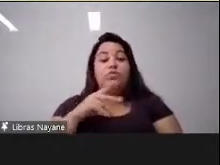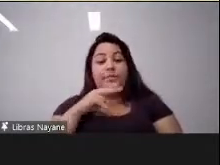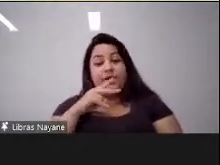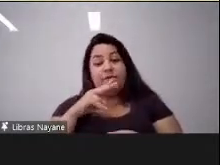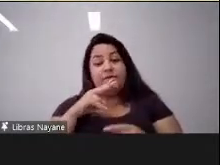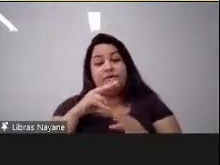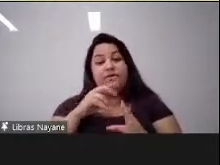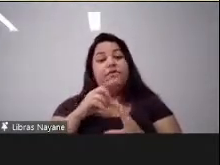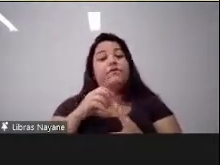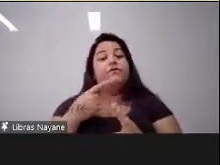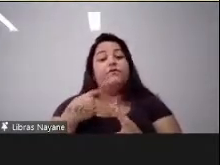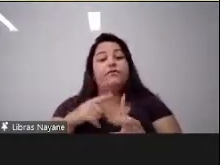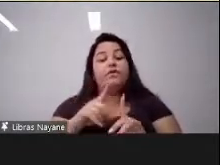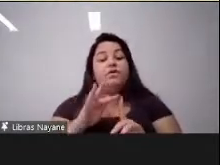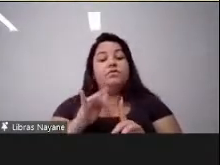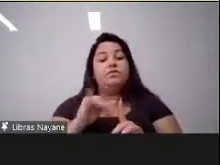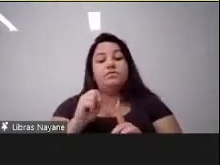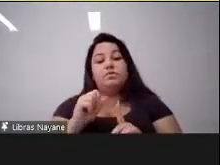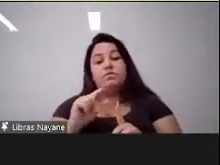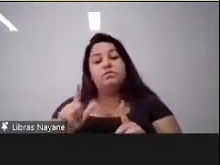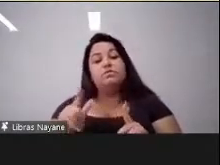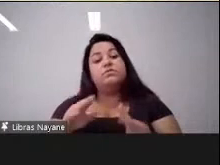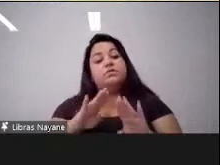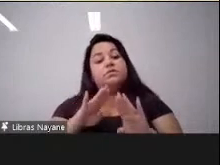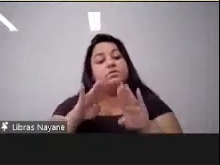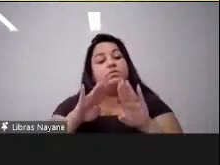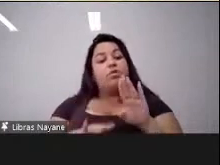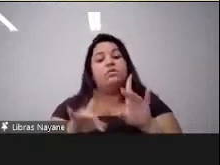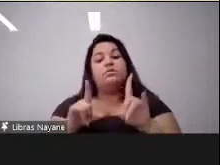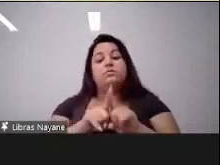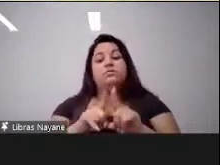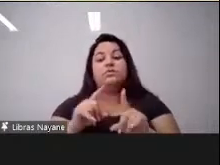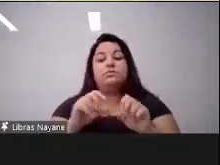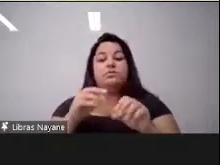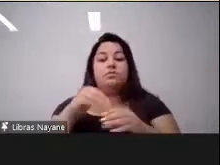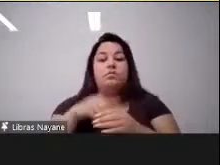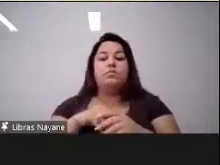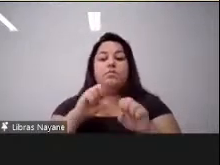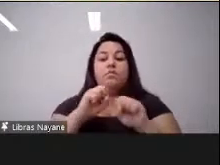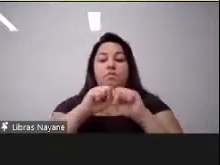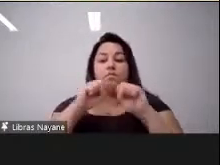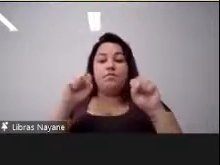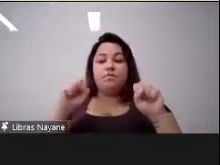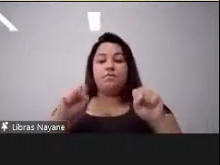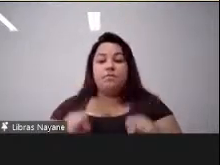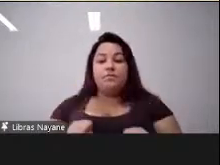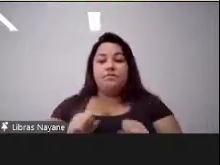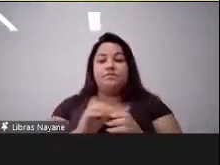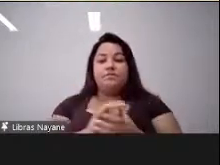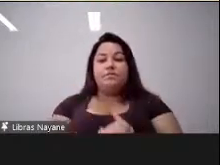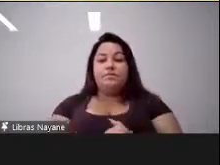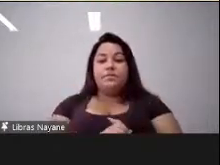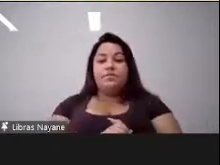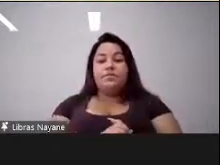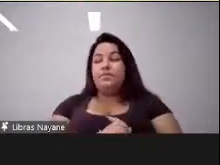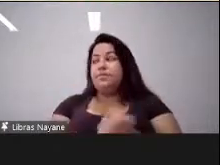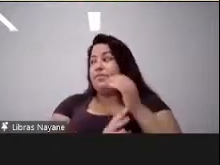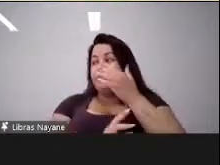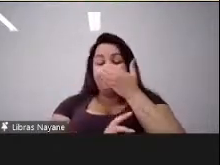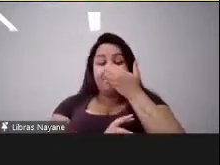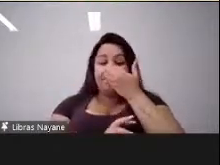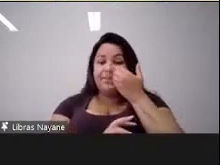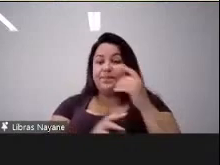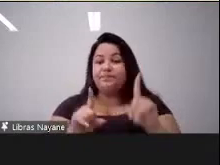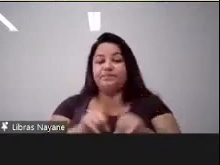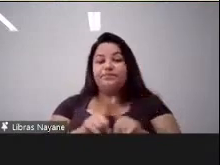of a system that is seen to reward higher earners more than lower earners. So the cost of